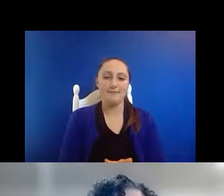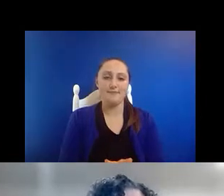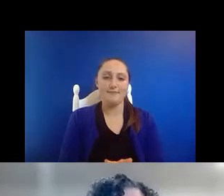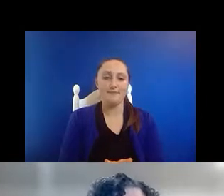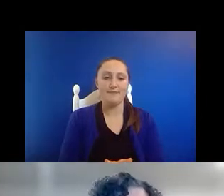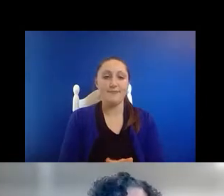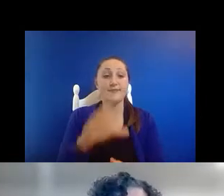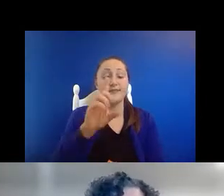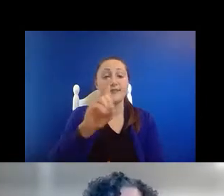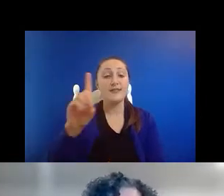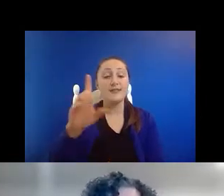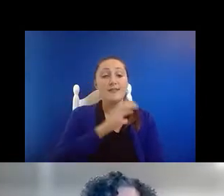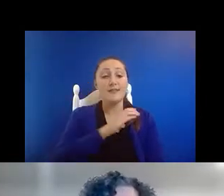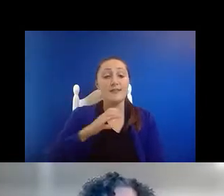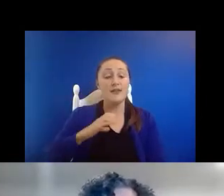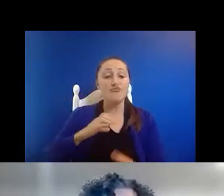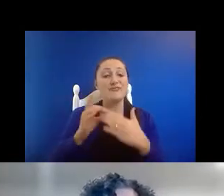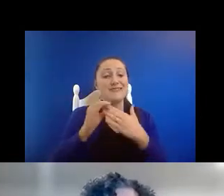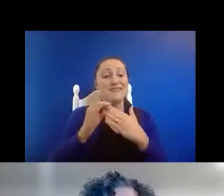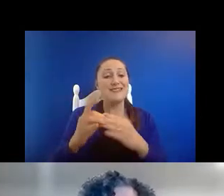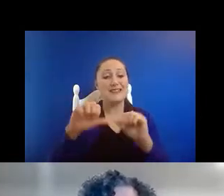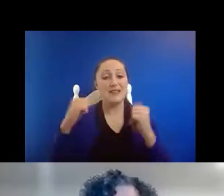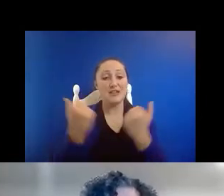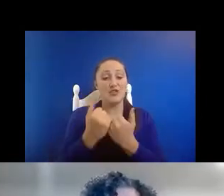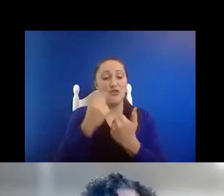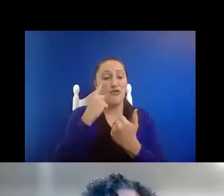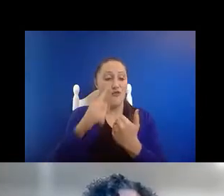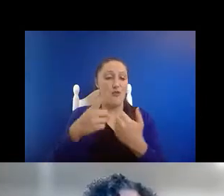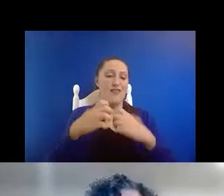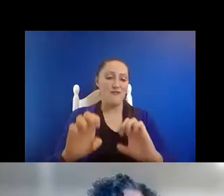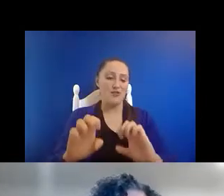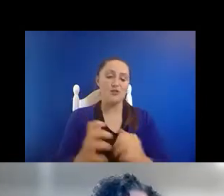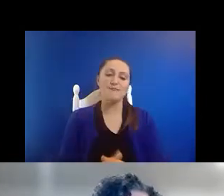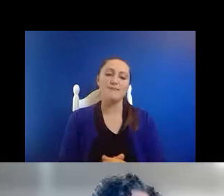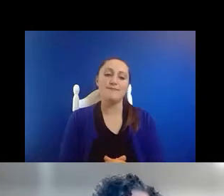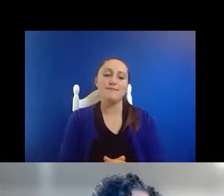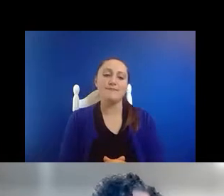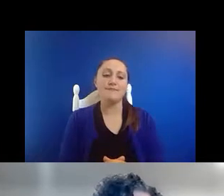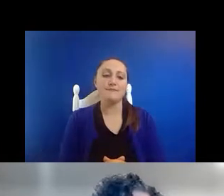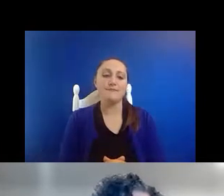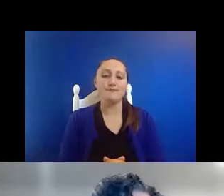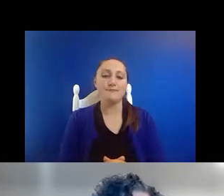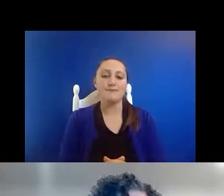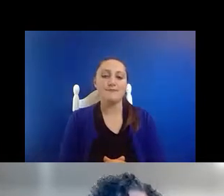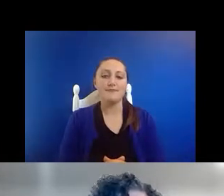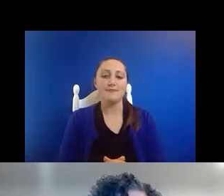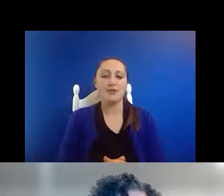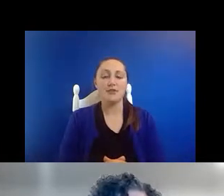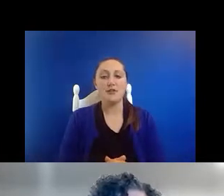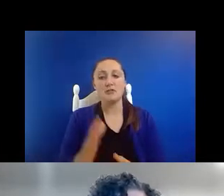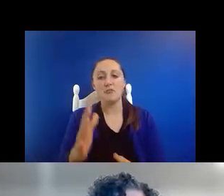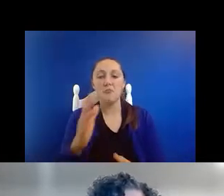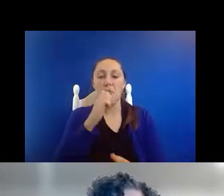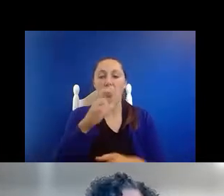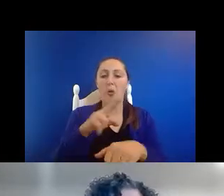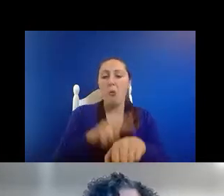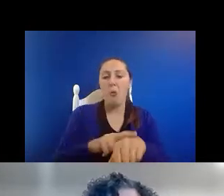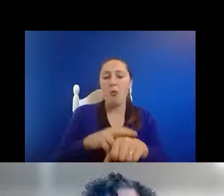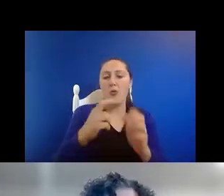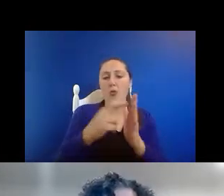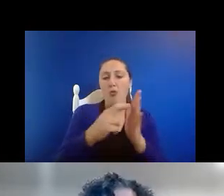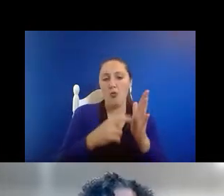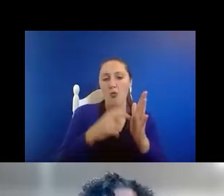The DD Council has been the lead organization on these efforts. This is an atypical role for the council to play, but one that